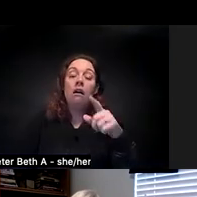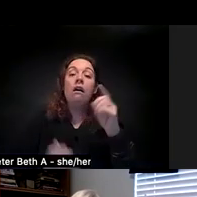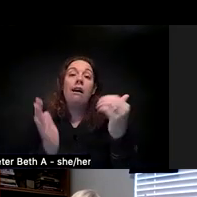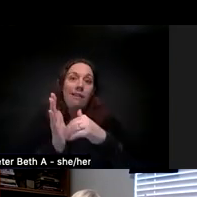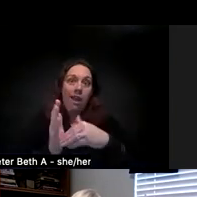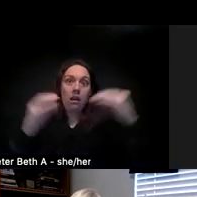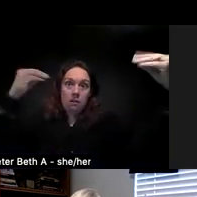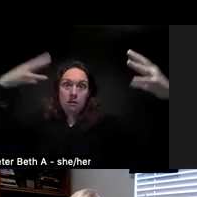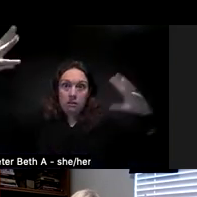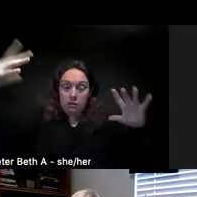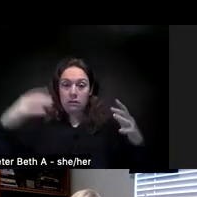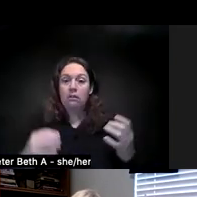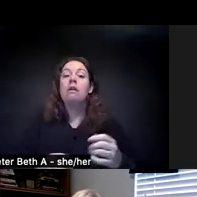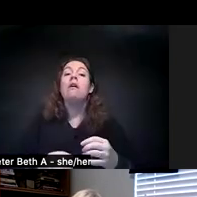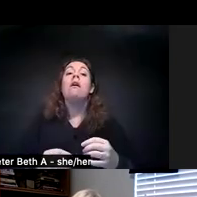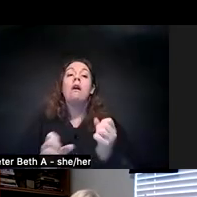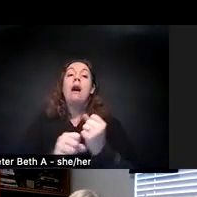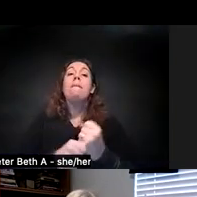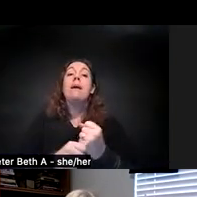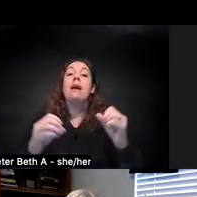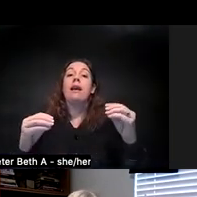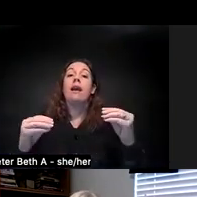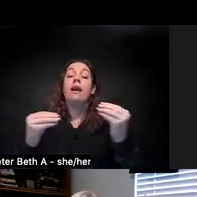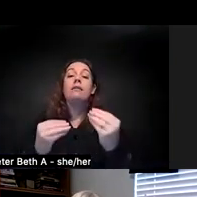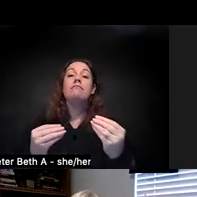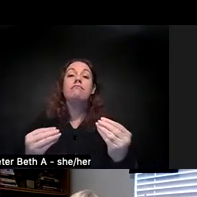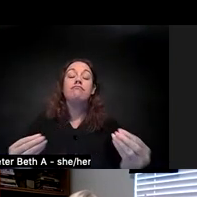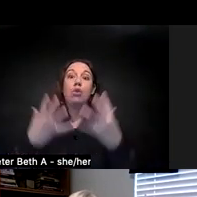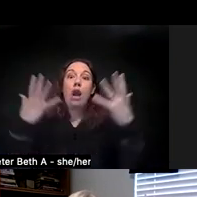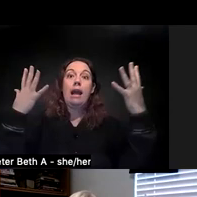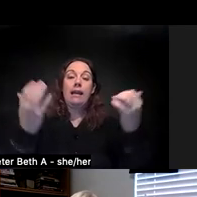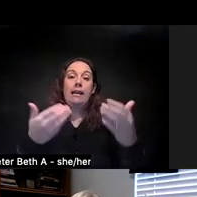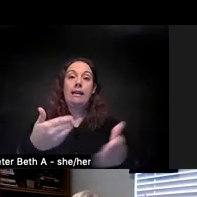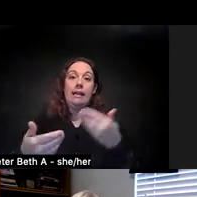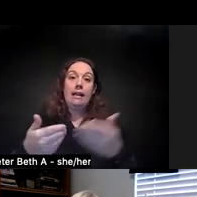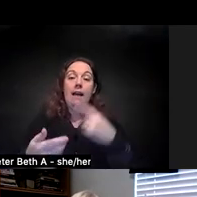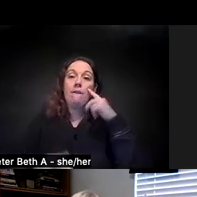easily through spaces and feel safe in their navigation. Next slide.